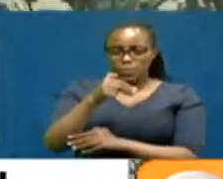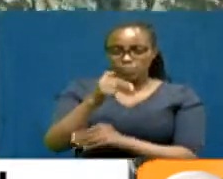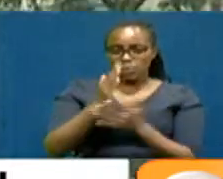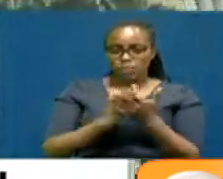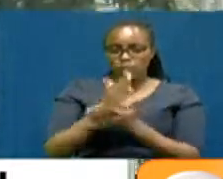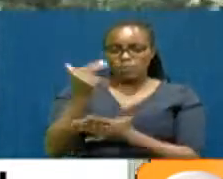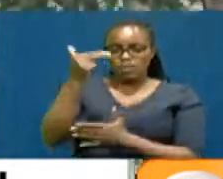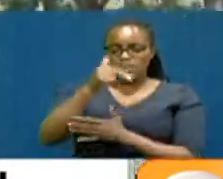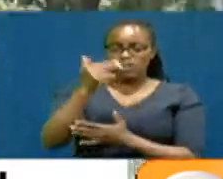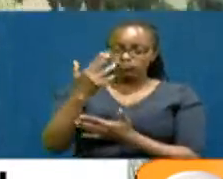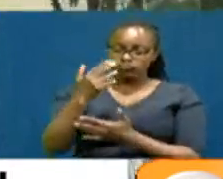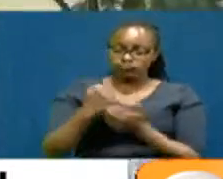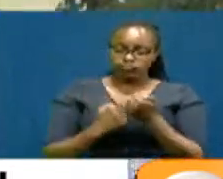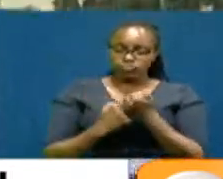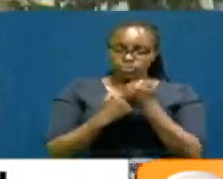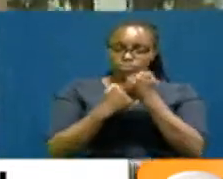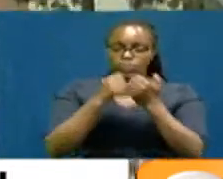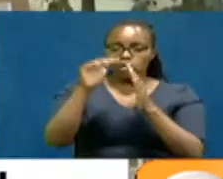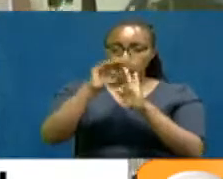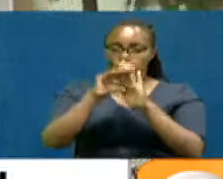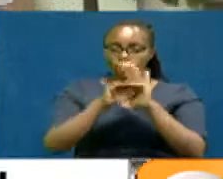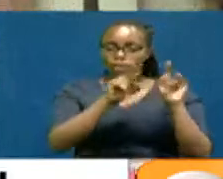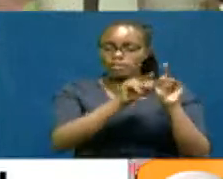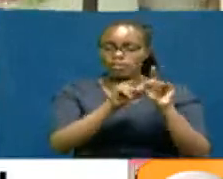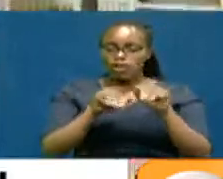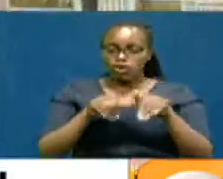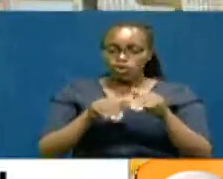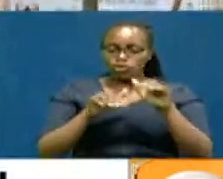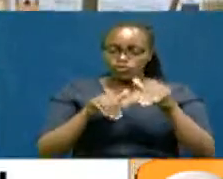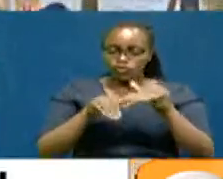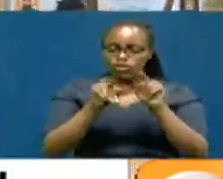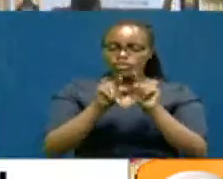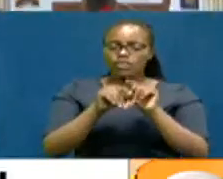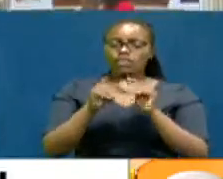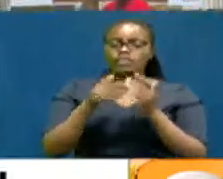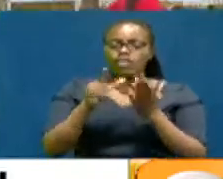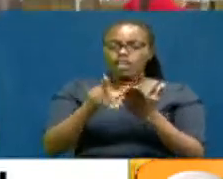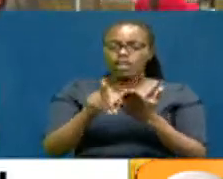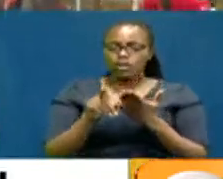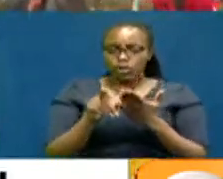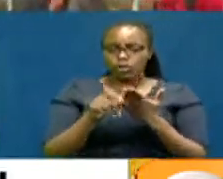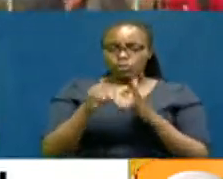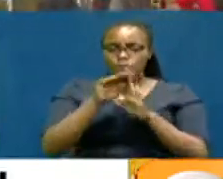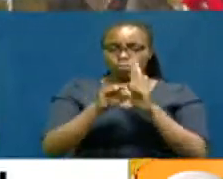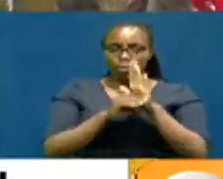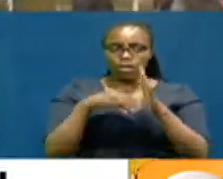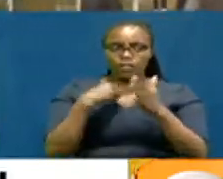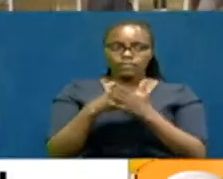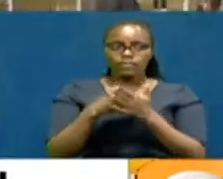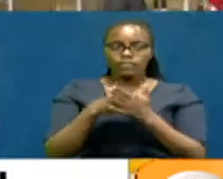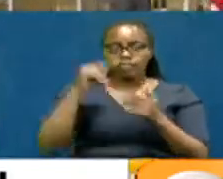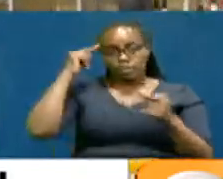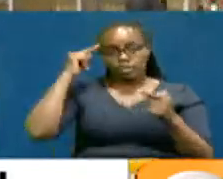through the fuel subsidy program while still keeping within the loan program fiscal targets.